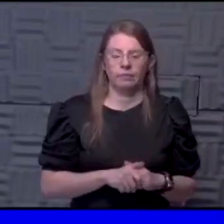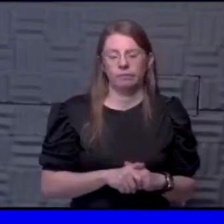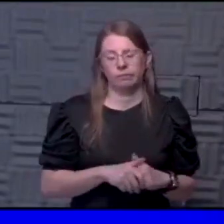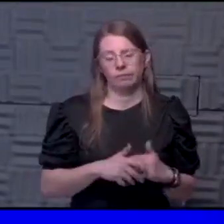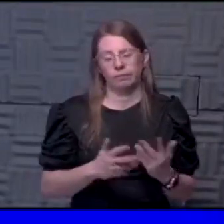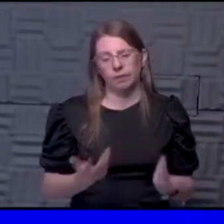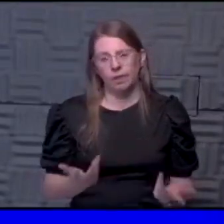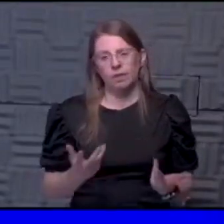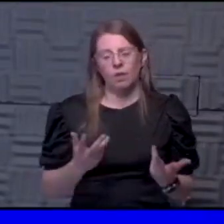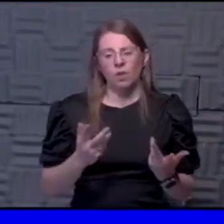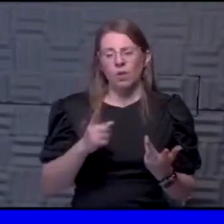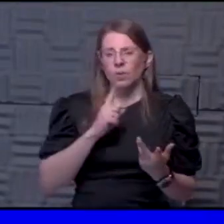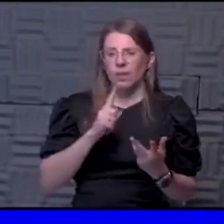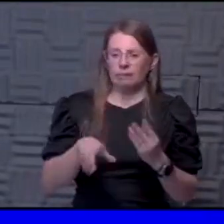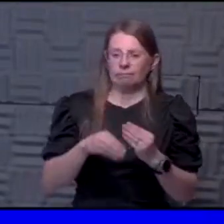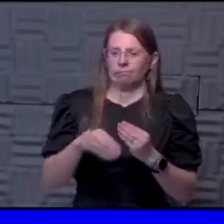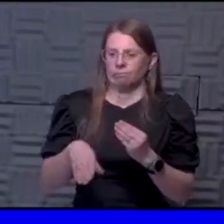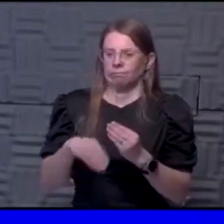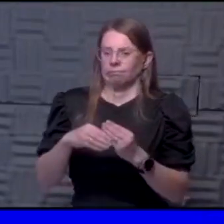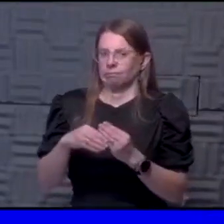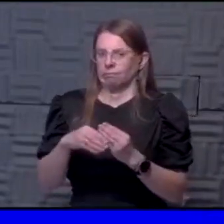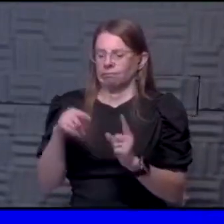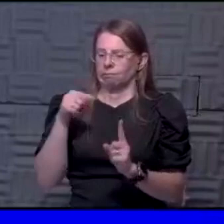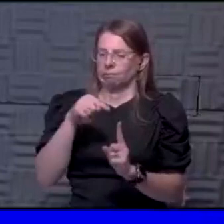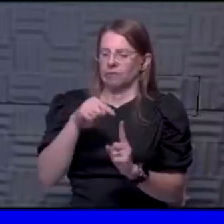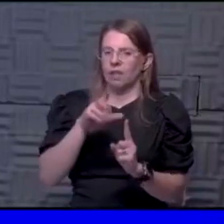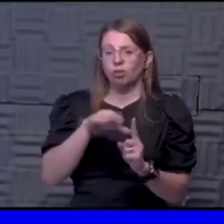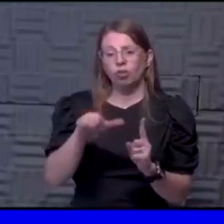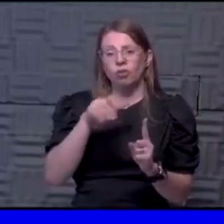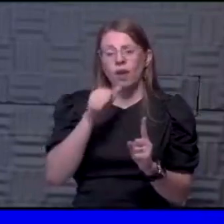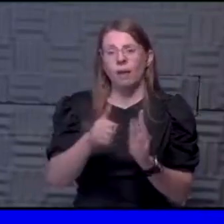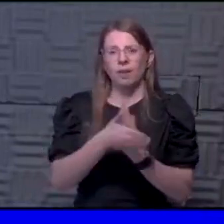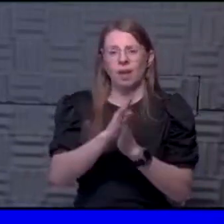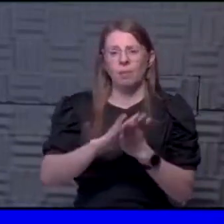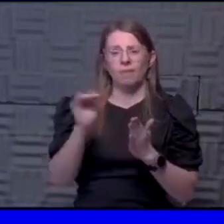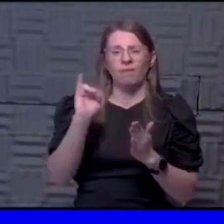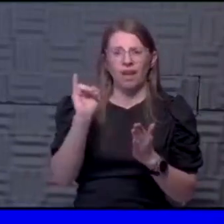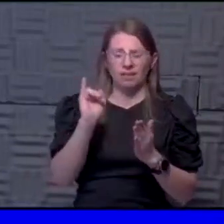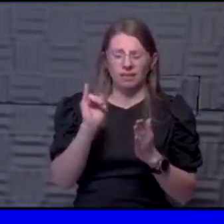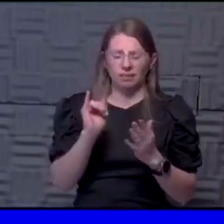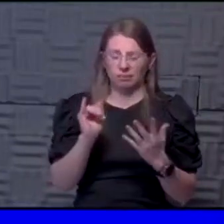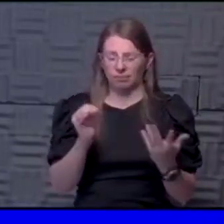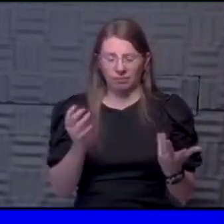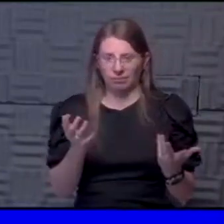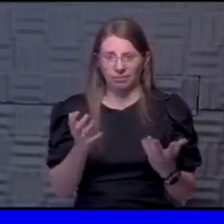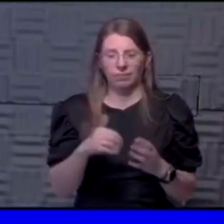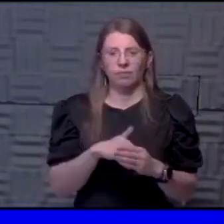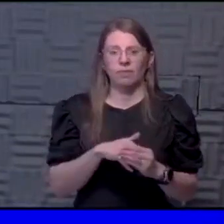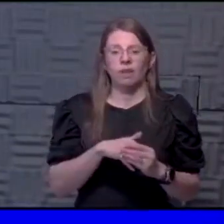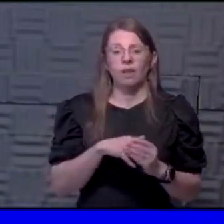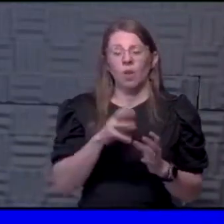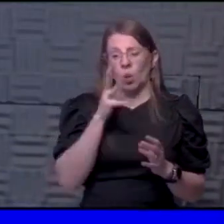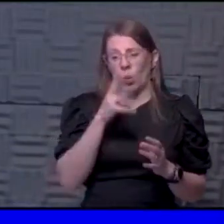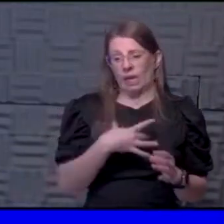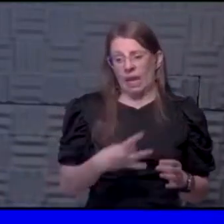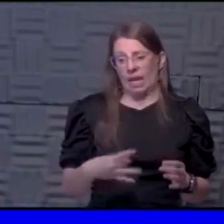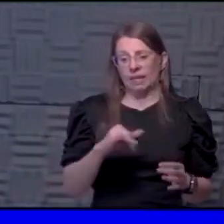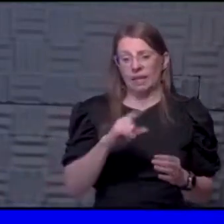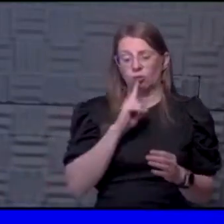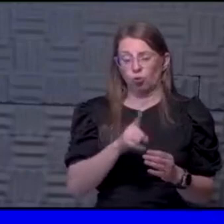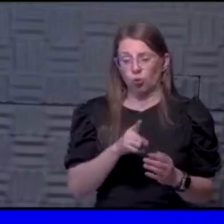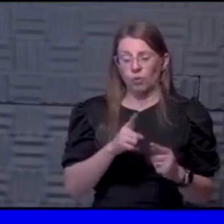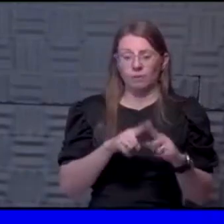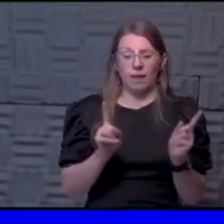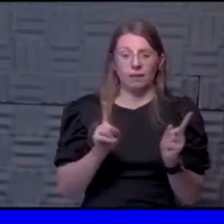there are a lot of caveats to that line of thinking that children just don't get infected as much. We would all like it, but we know